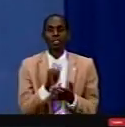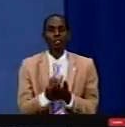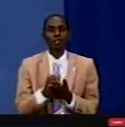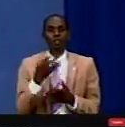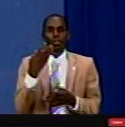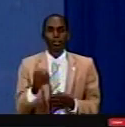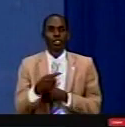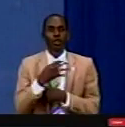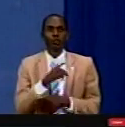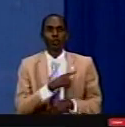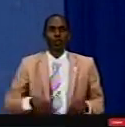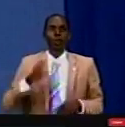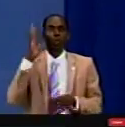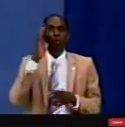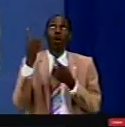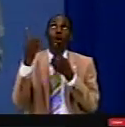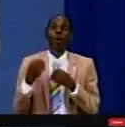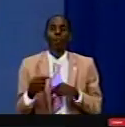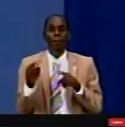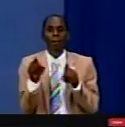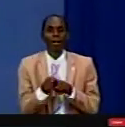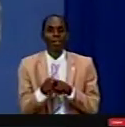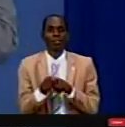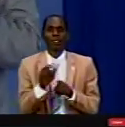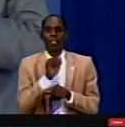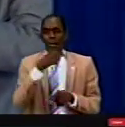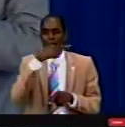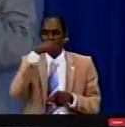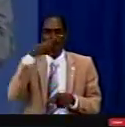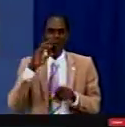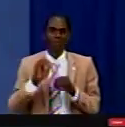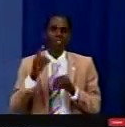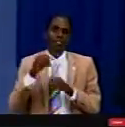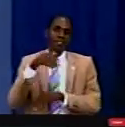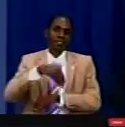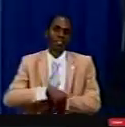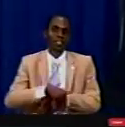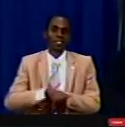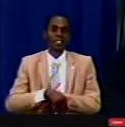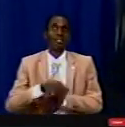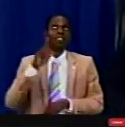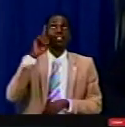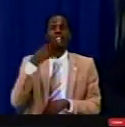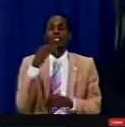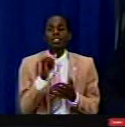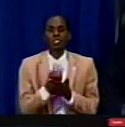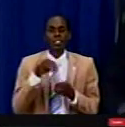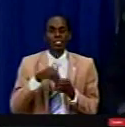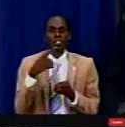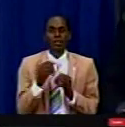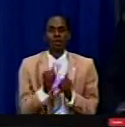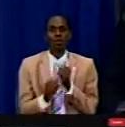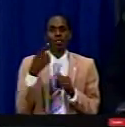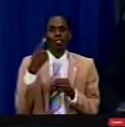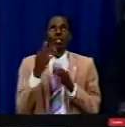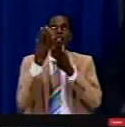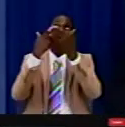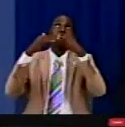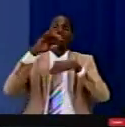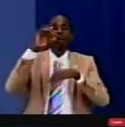as it's the Eve in the night it says in the which the heavens not the sky